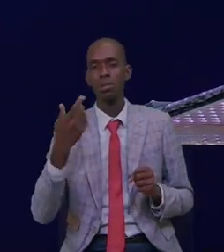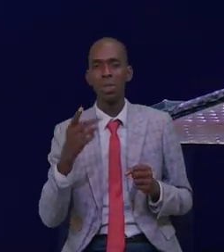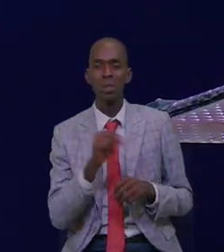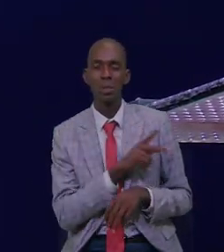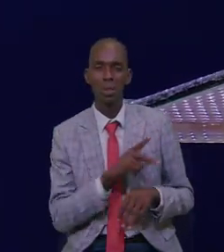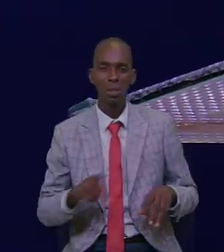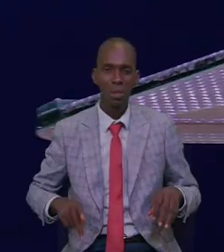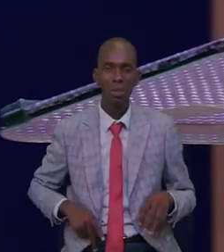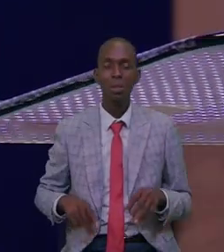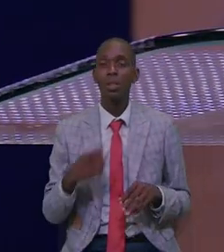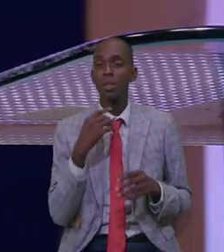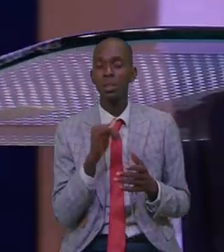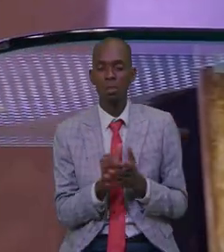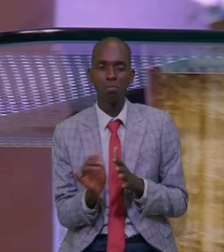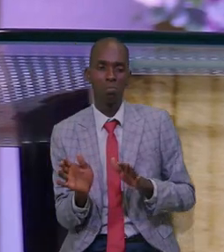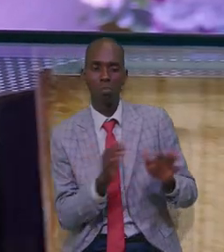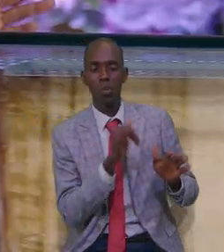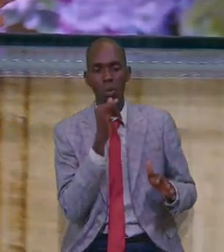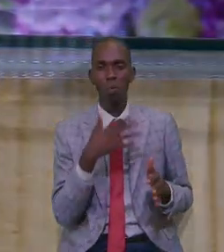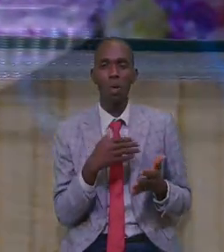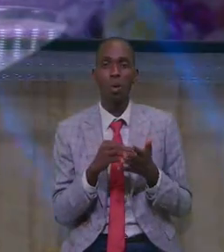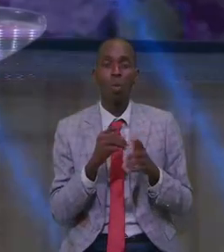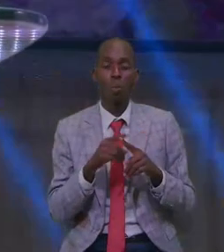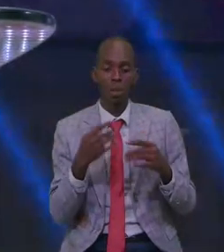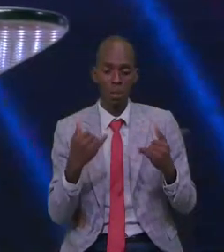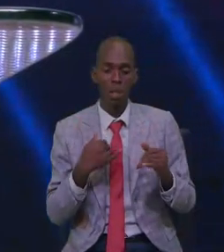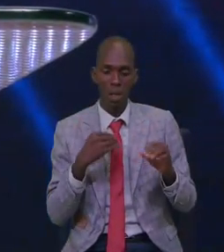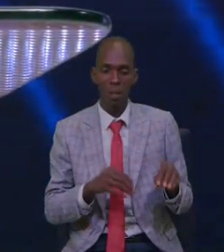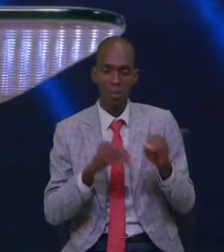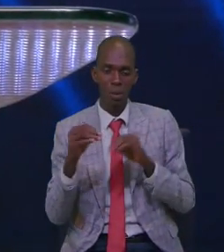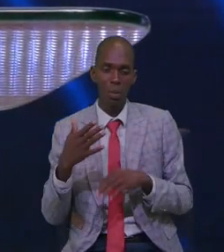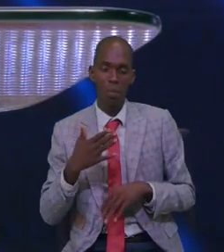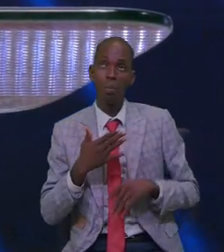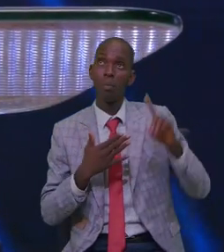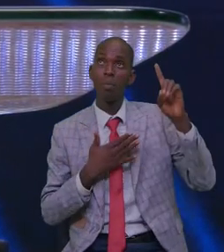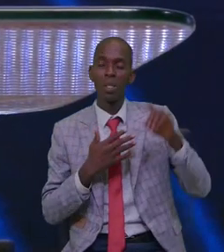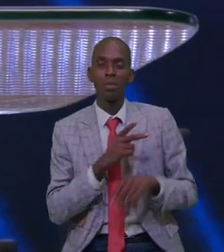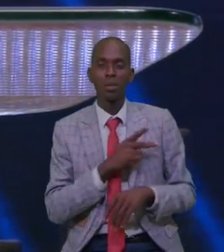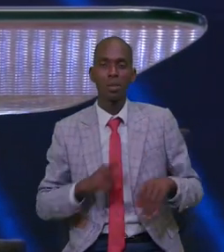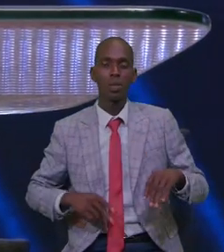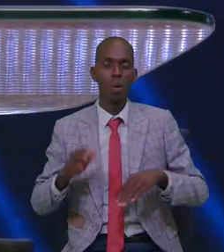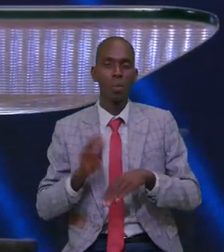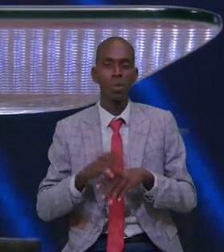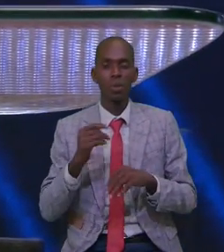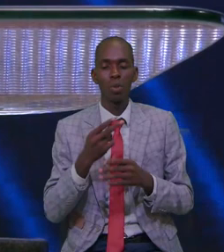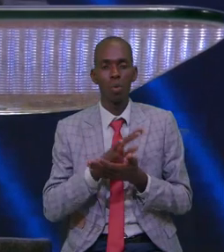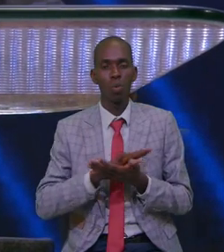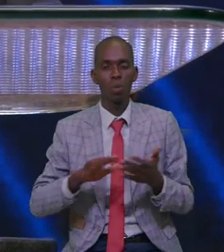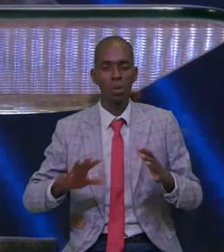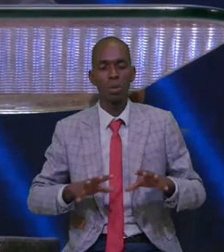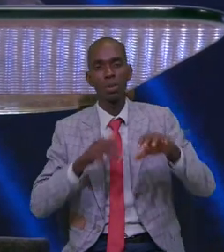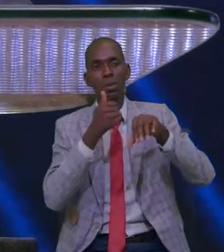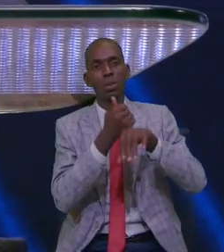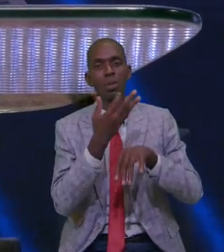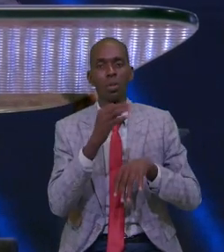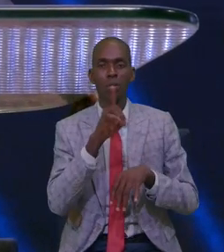Yet have I set my king upon my holy hill of Zion. Then in verse 7 it says,